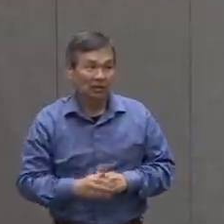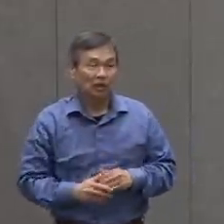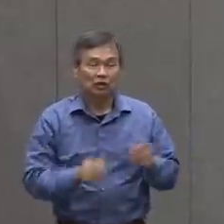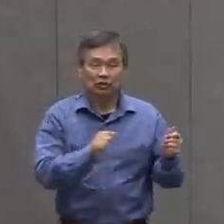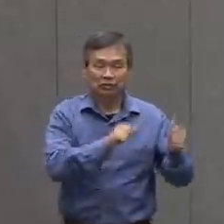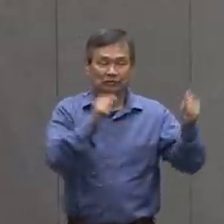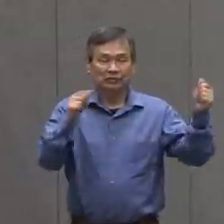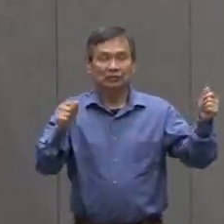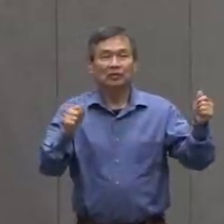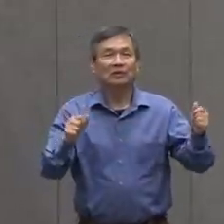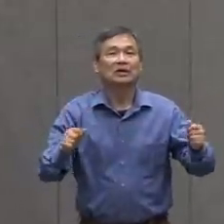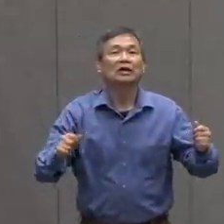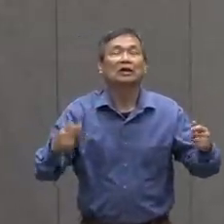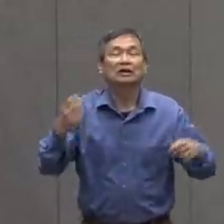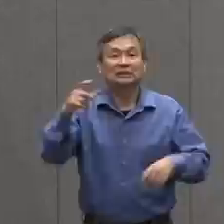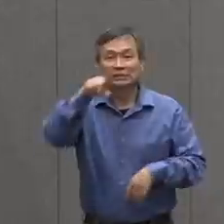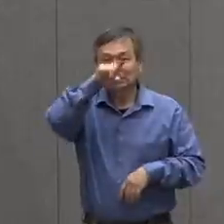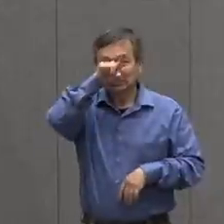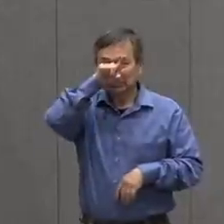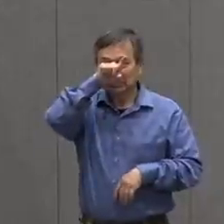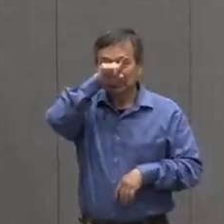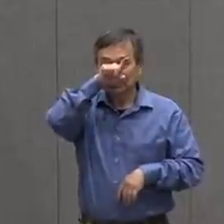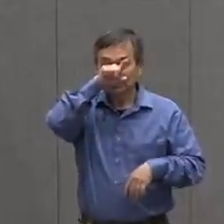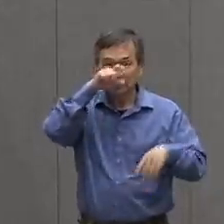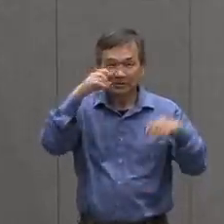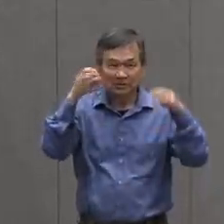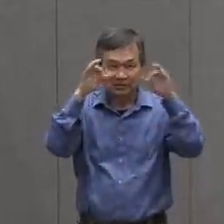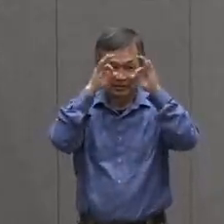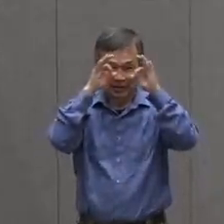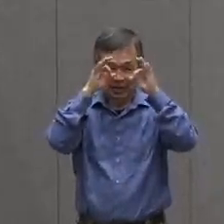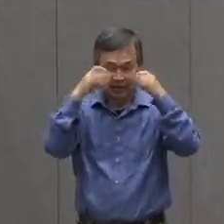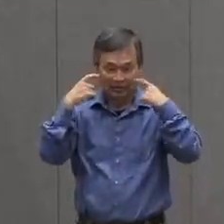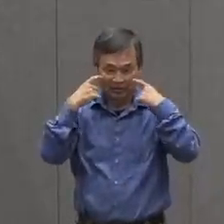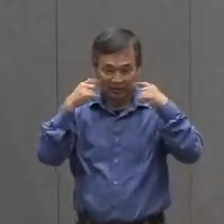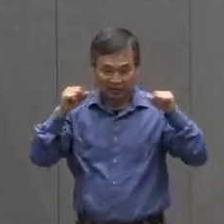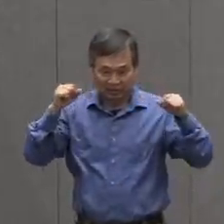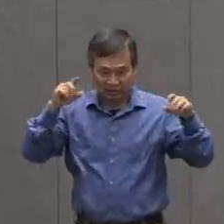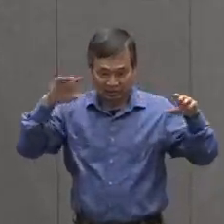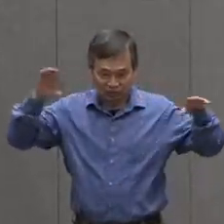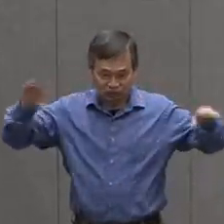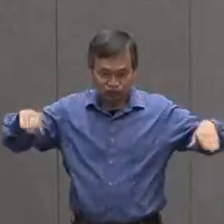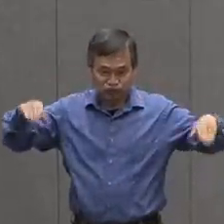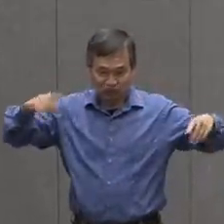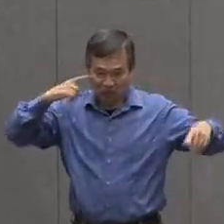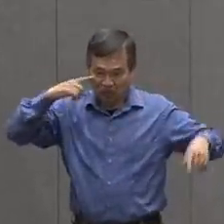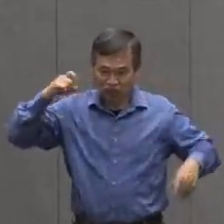If you're an eagle, you spot tiny animals from high up in the air.